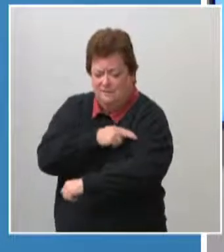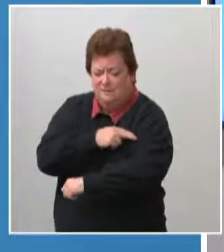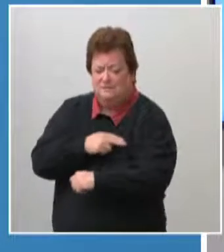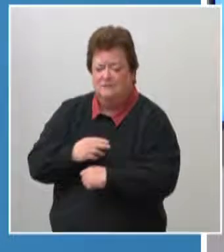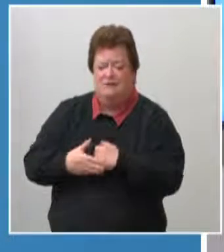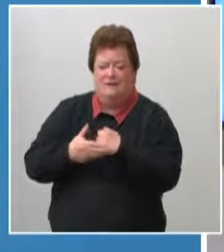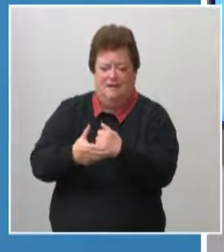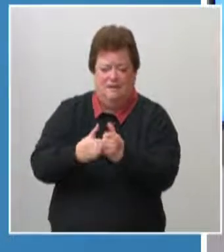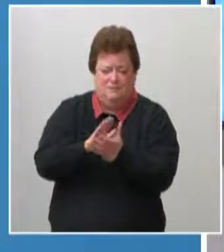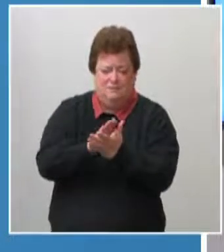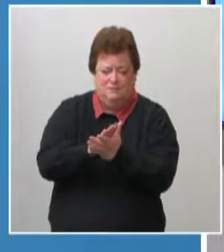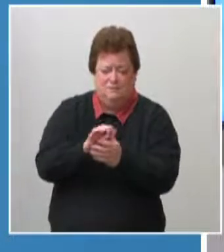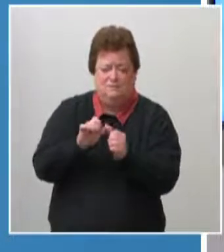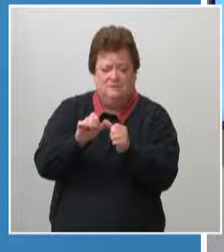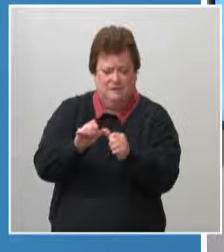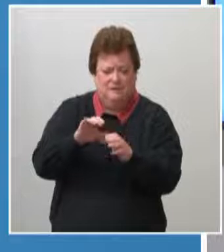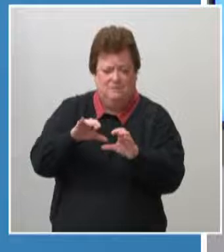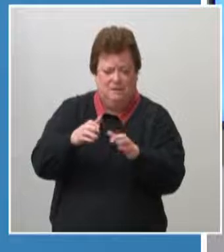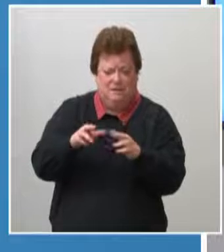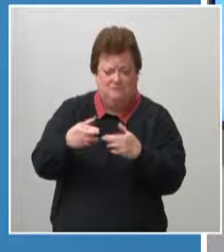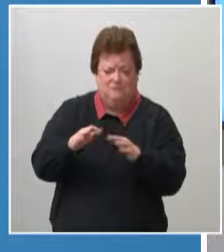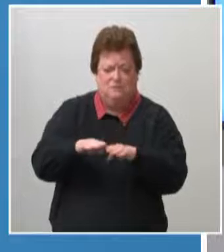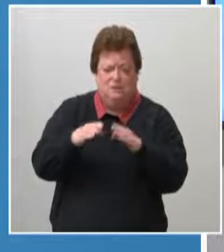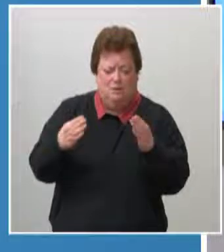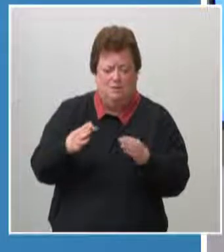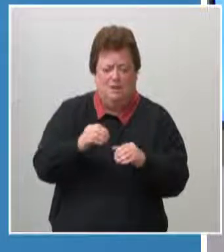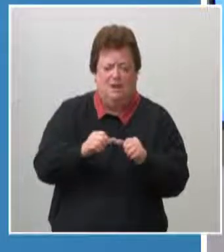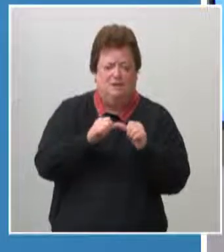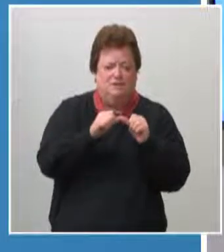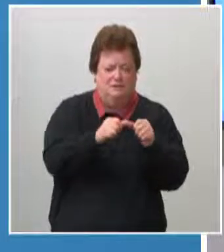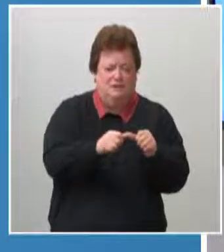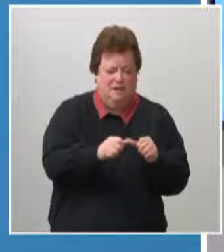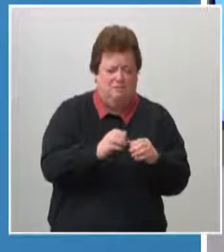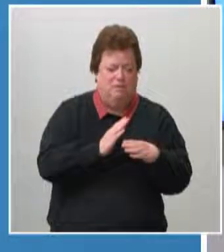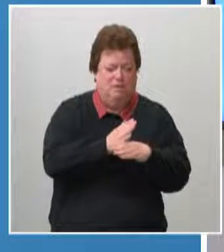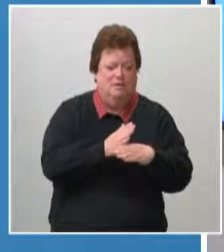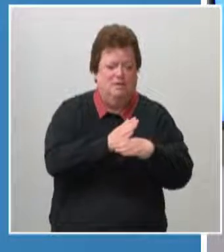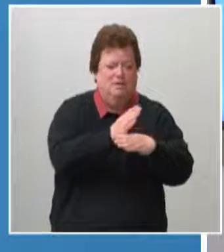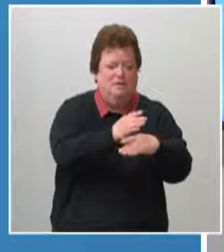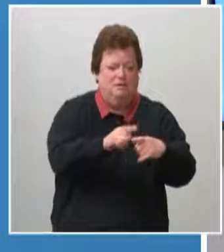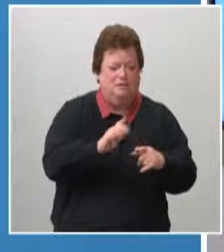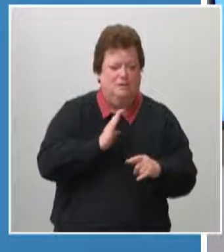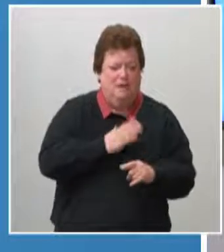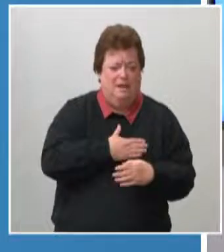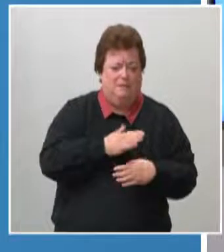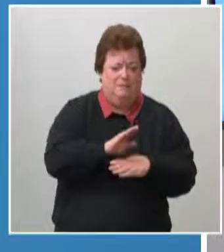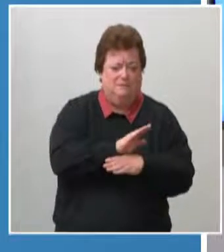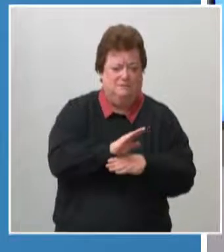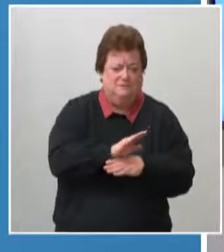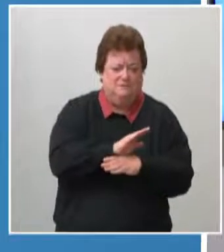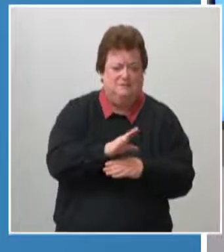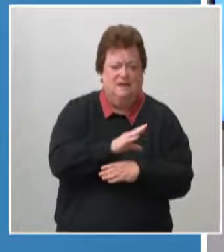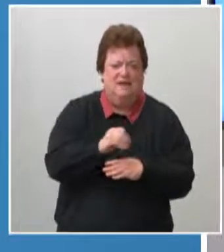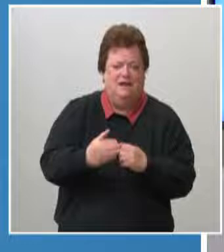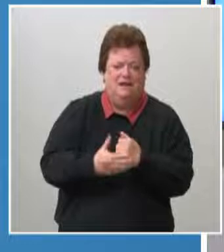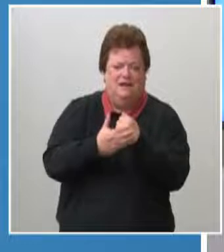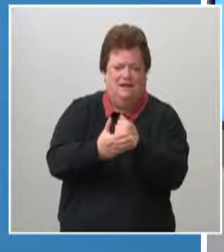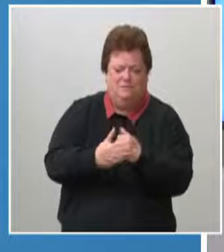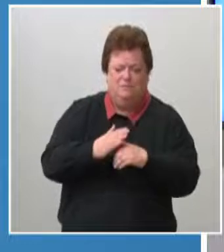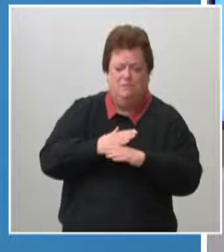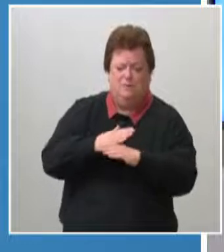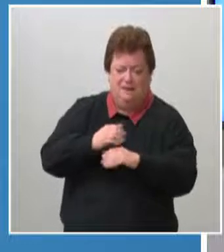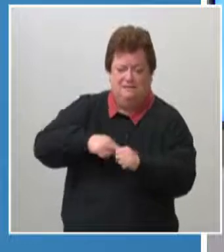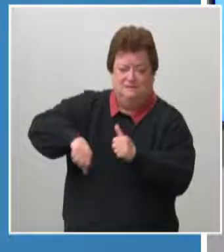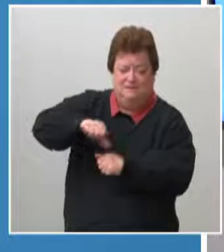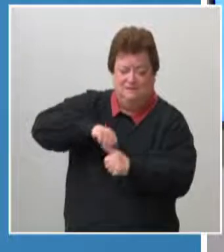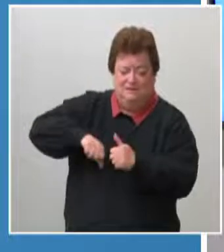help our schools keep classrooms open, and to help limit disruptions to our local businesses, and to help protect one